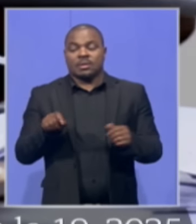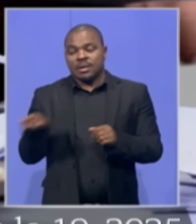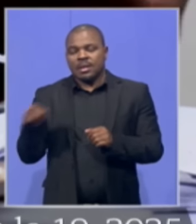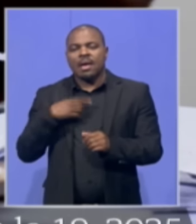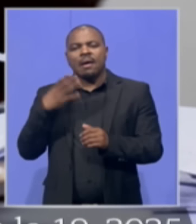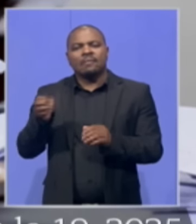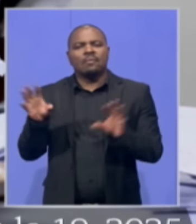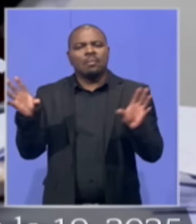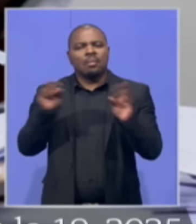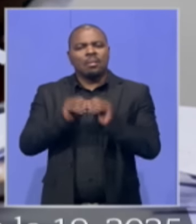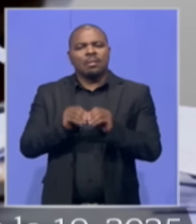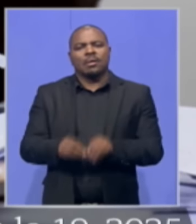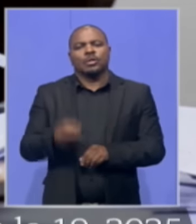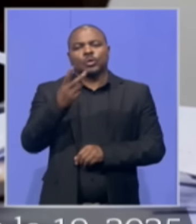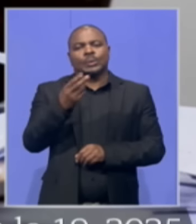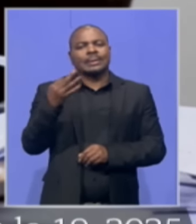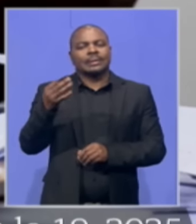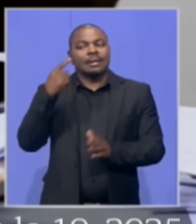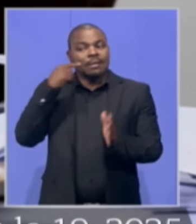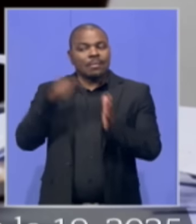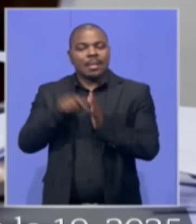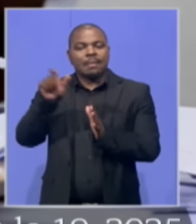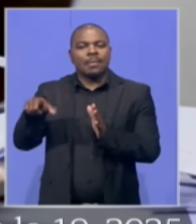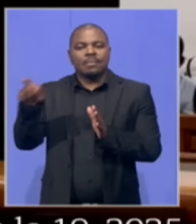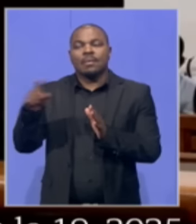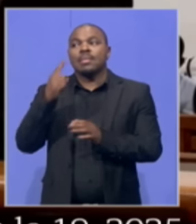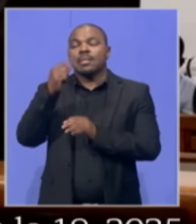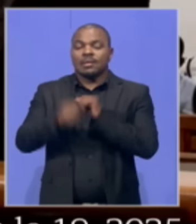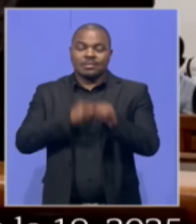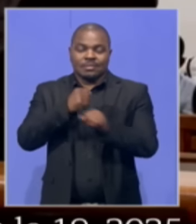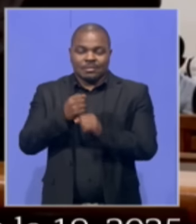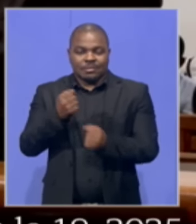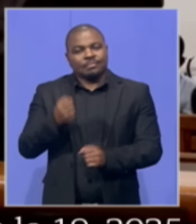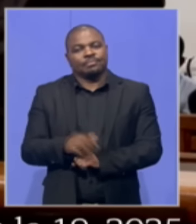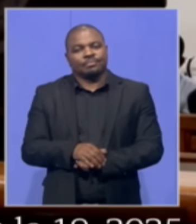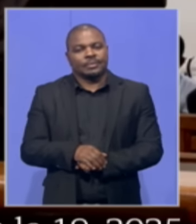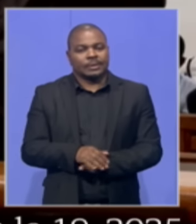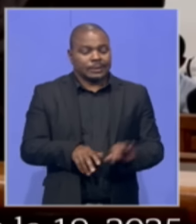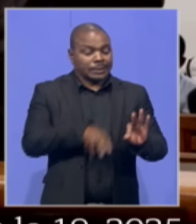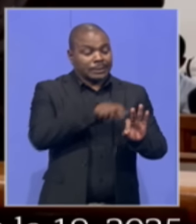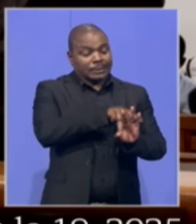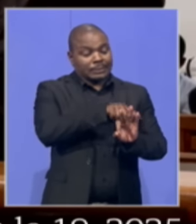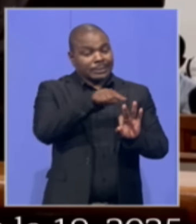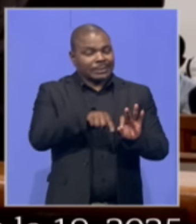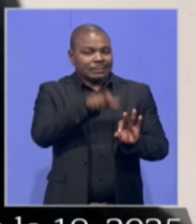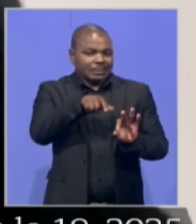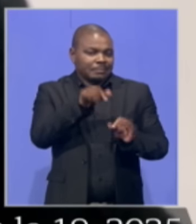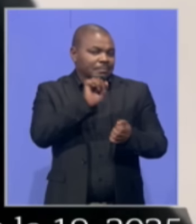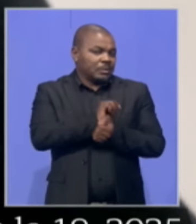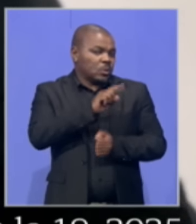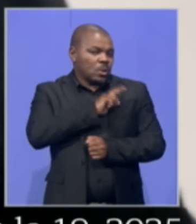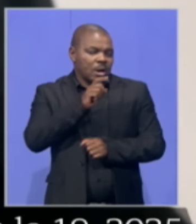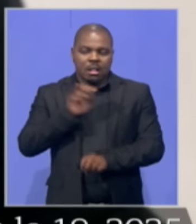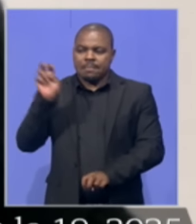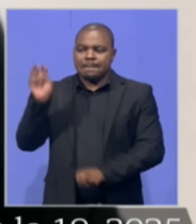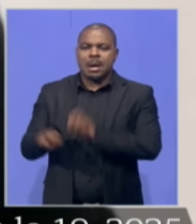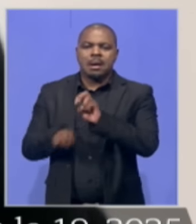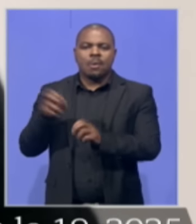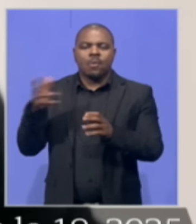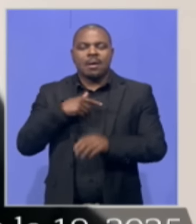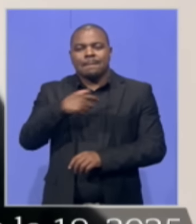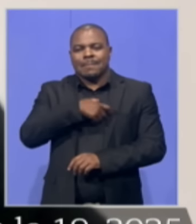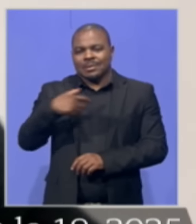tse 23 fa tsheko e simolola ka kgwedi ya motsheganong. Balatofadiwa ba le bararo ba lebagane ke molato wa bogodu kwa polaseng